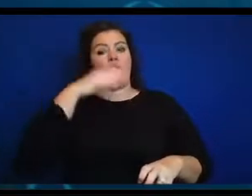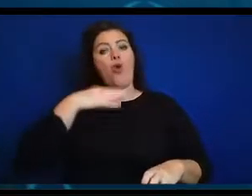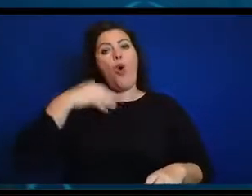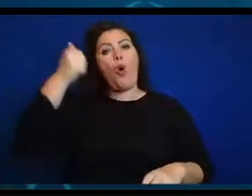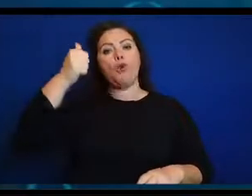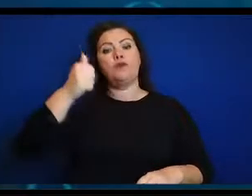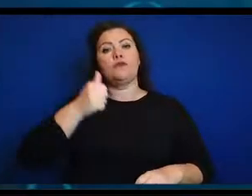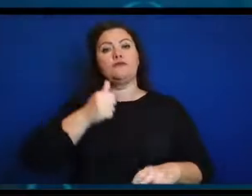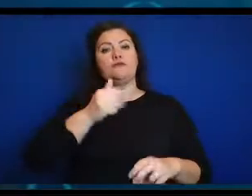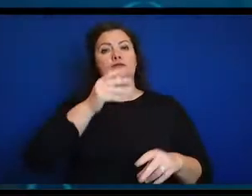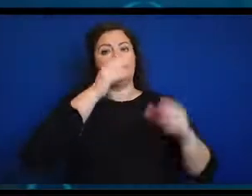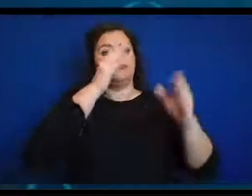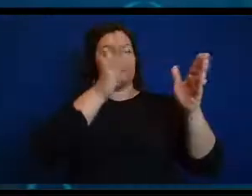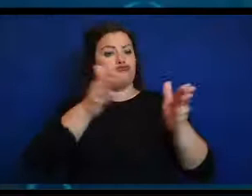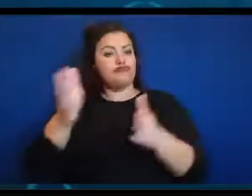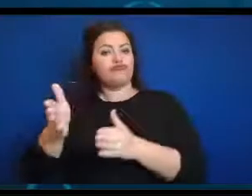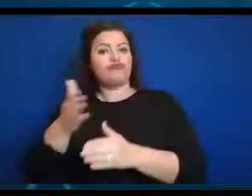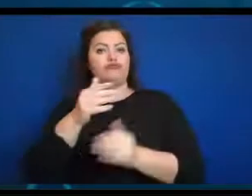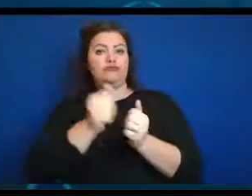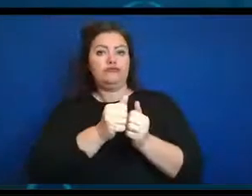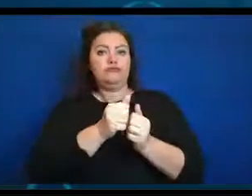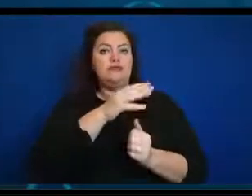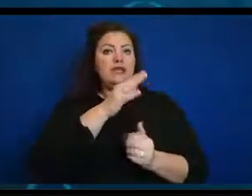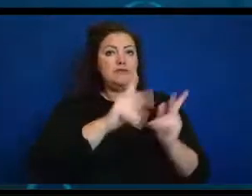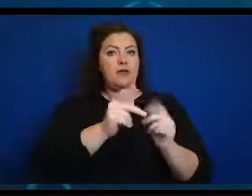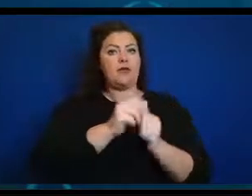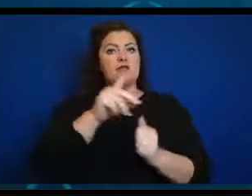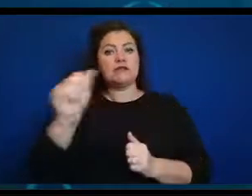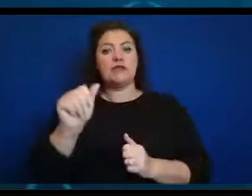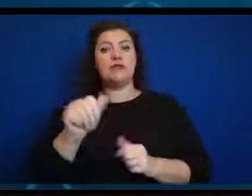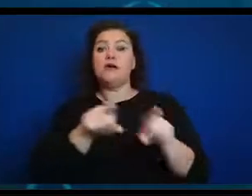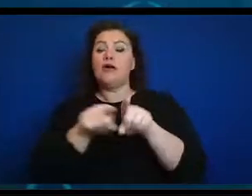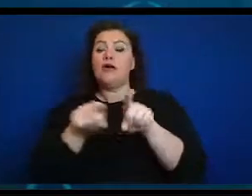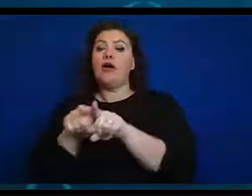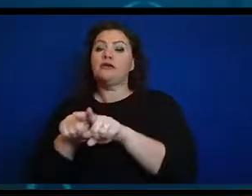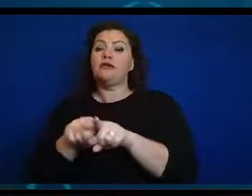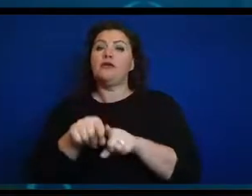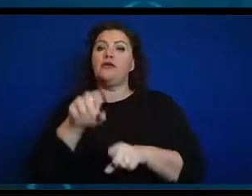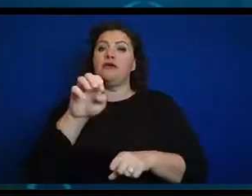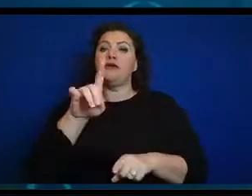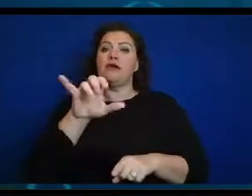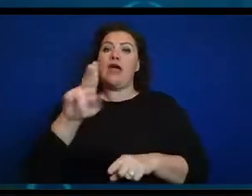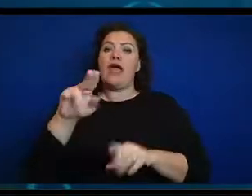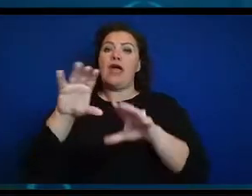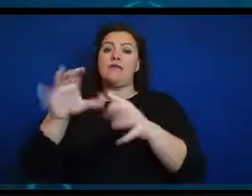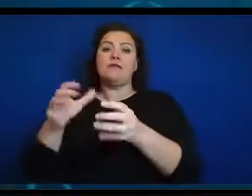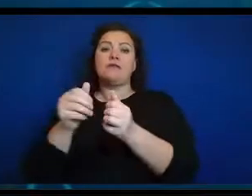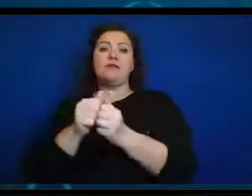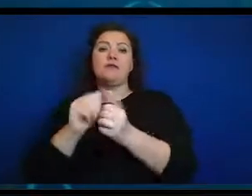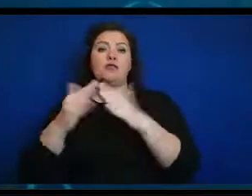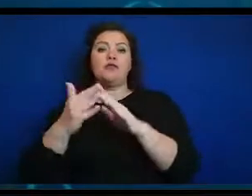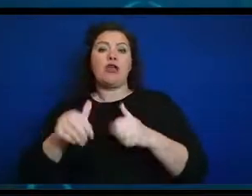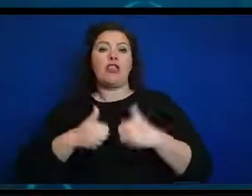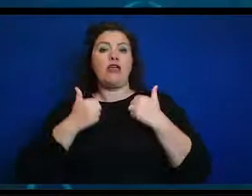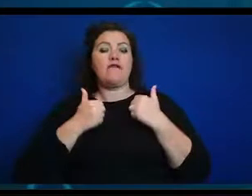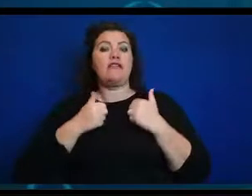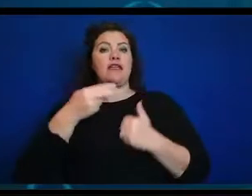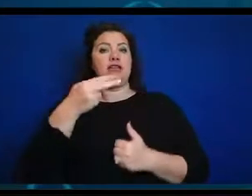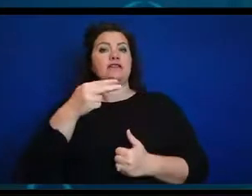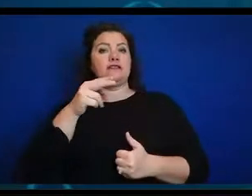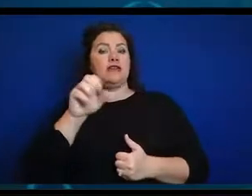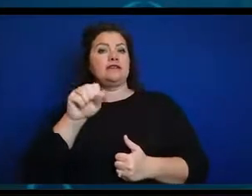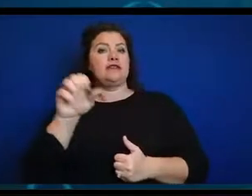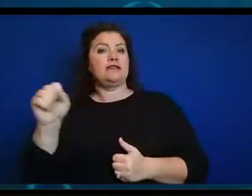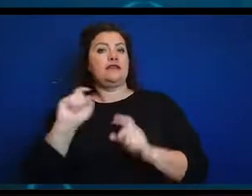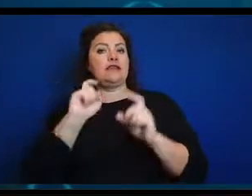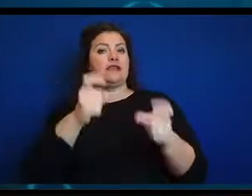and individuals with disabilities. In addition, the Administration for Community Living at HHS awarded a grant to the University of Southern